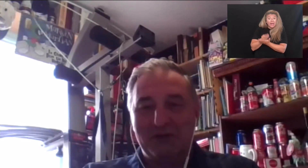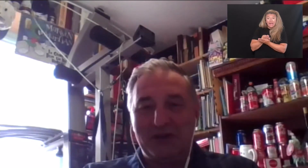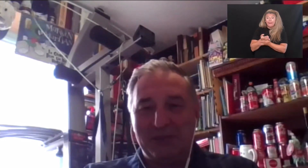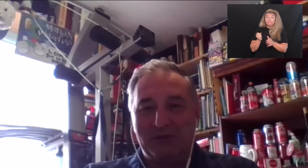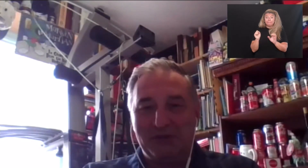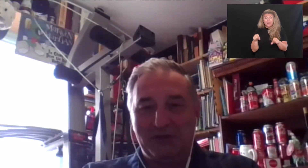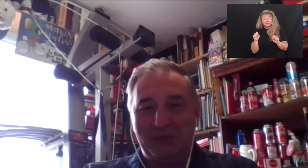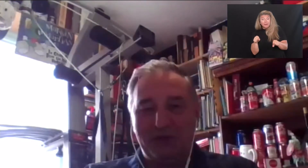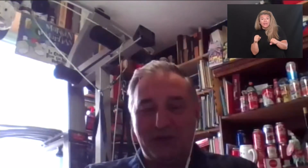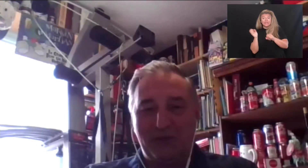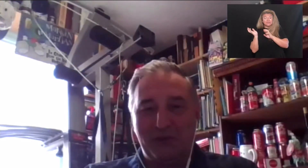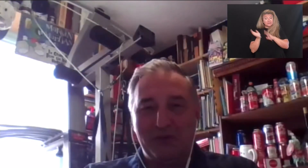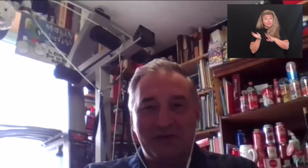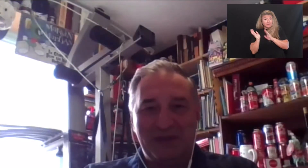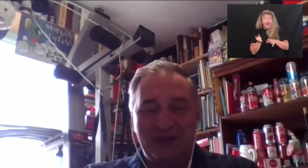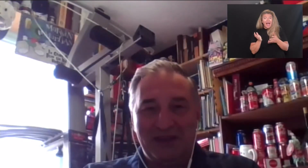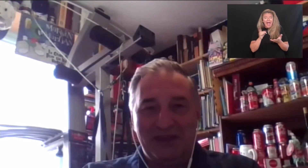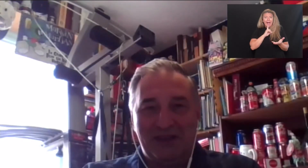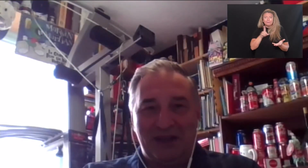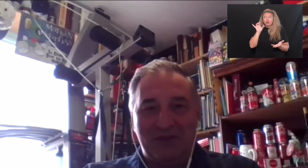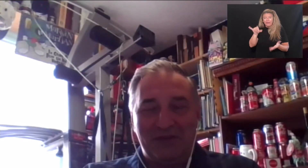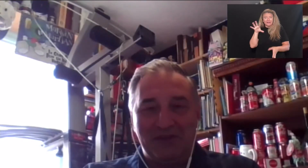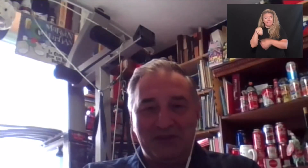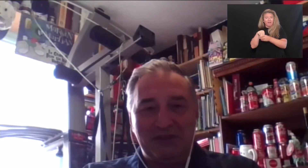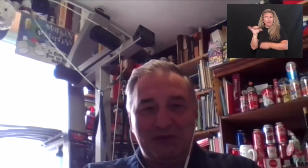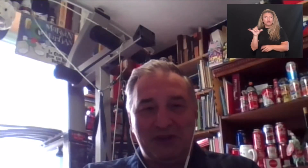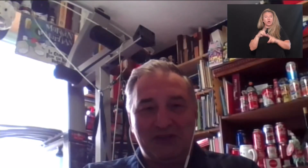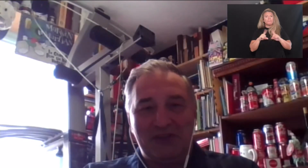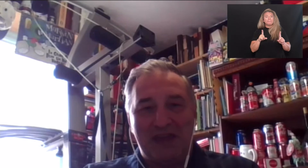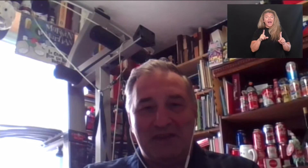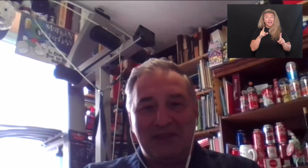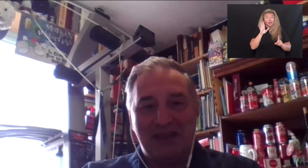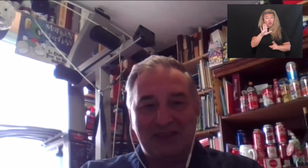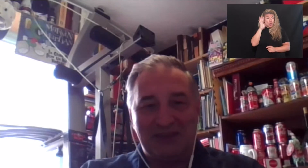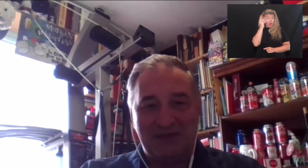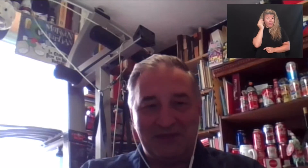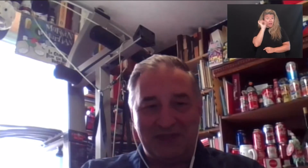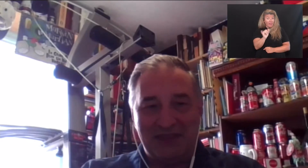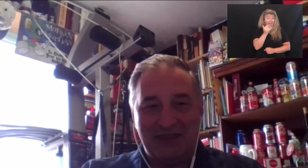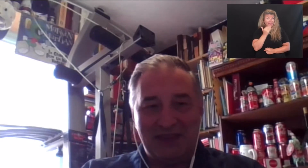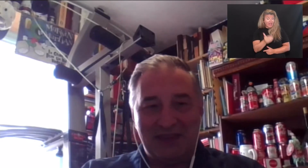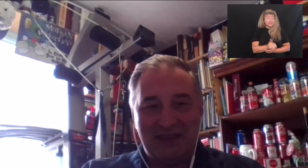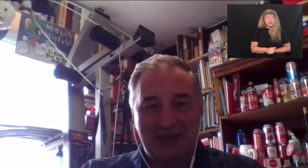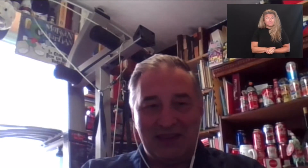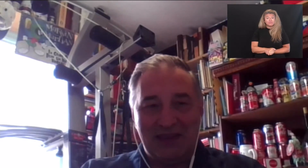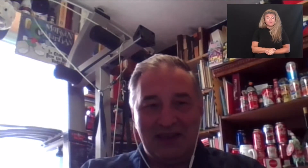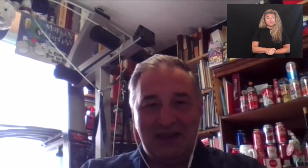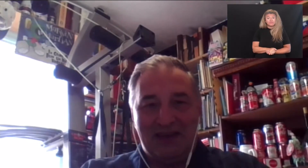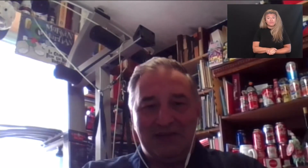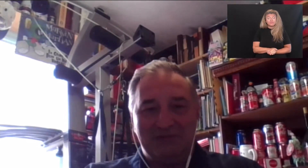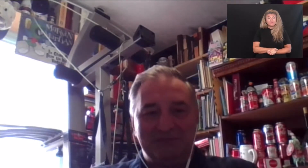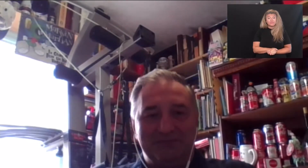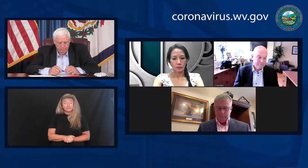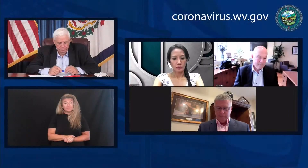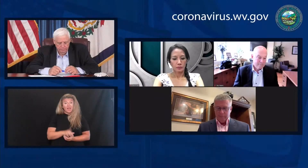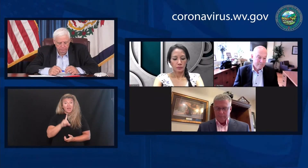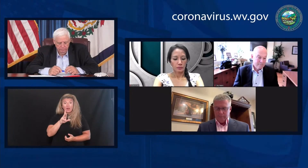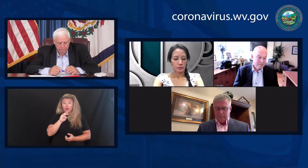other government ineptitude all play a role, but could you give your thoughts on that? Thanks. Dr. Marsh, please, sir.